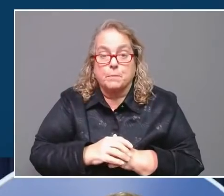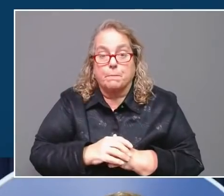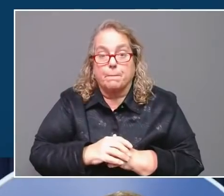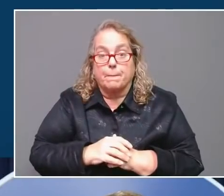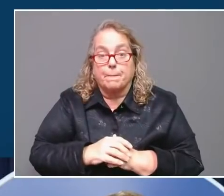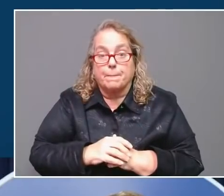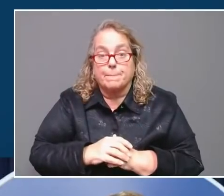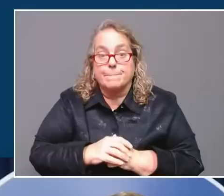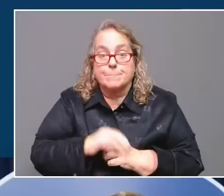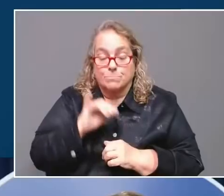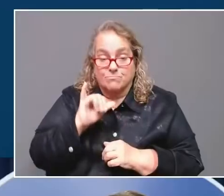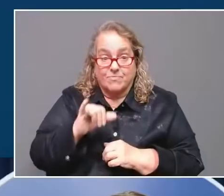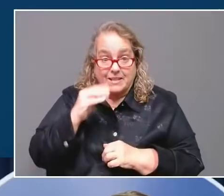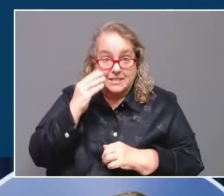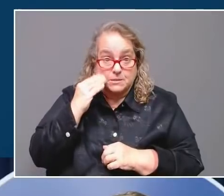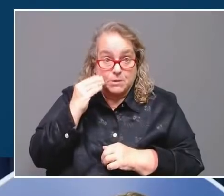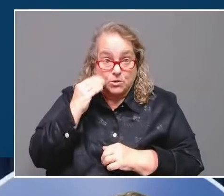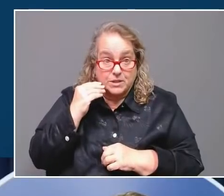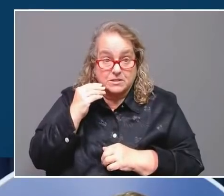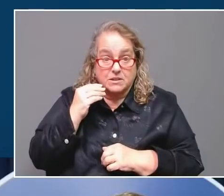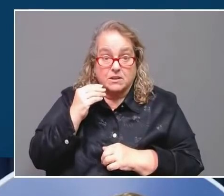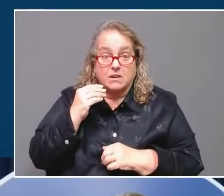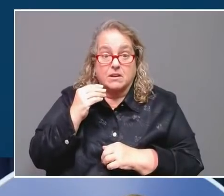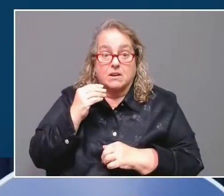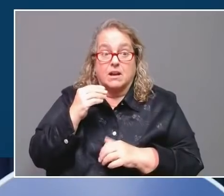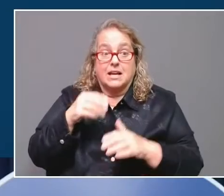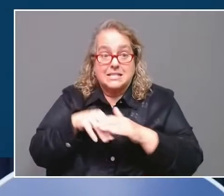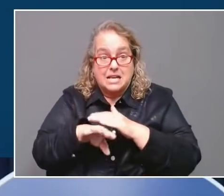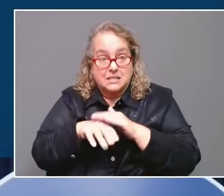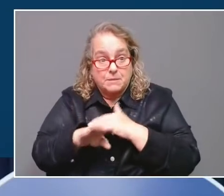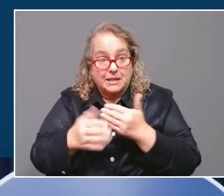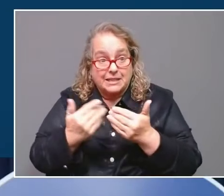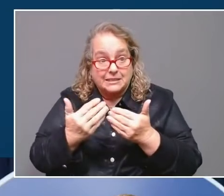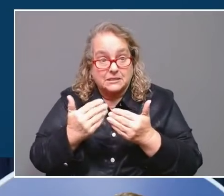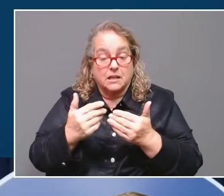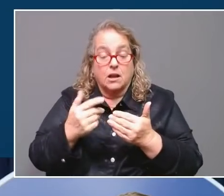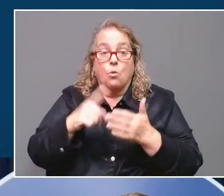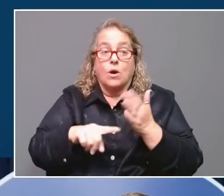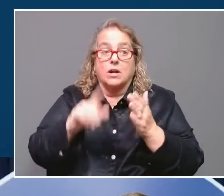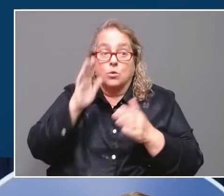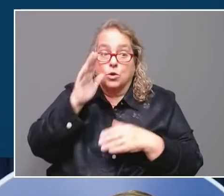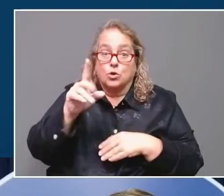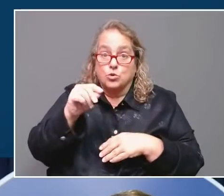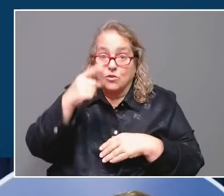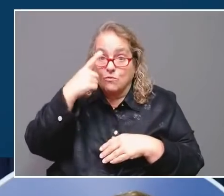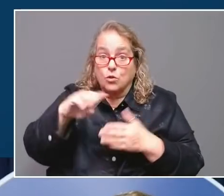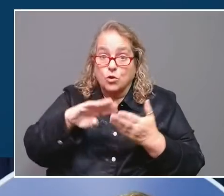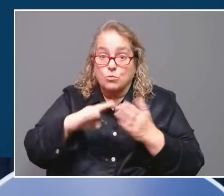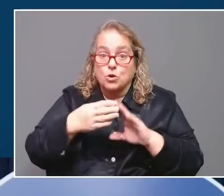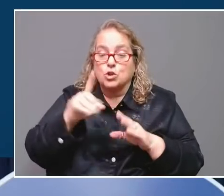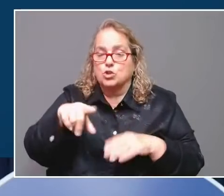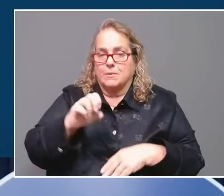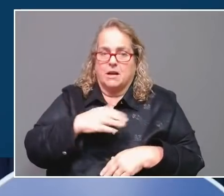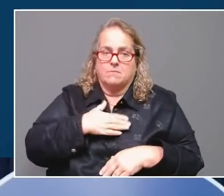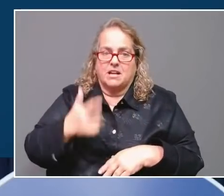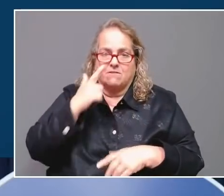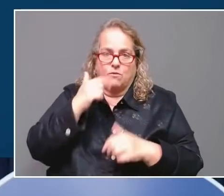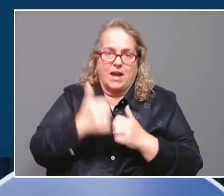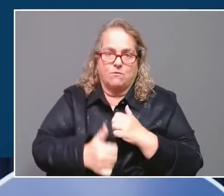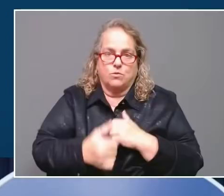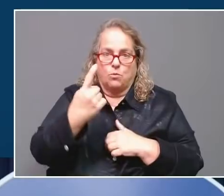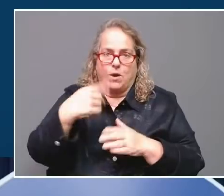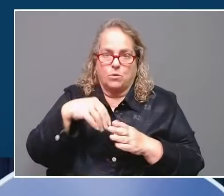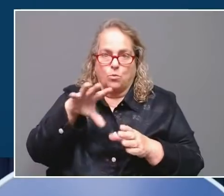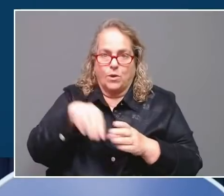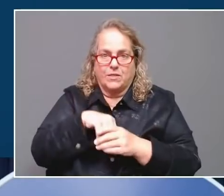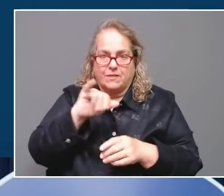This experience, this accessibility, and what it does for the community should be available for everyone in that city. That's